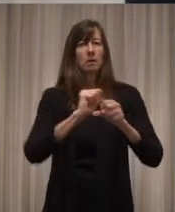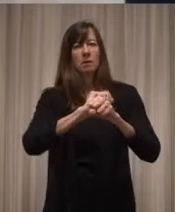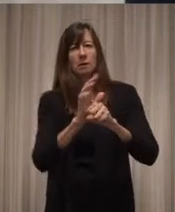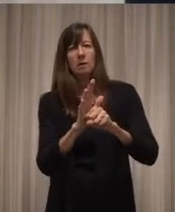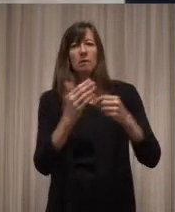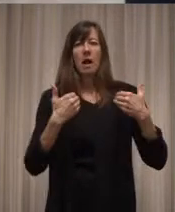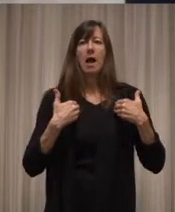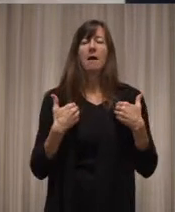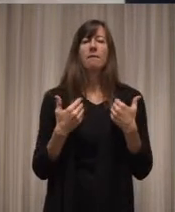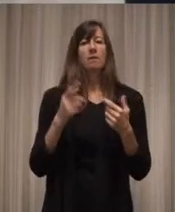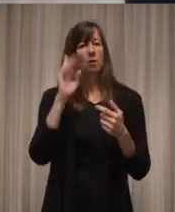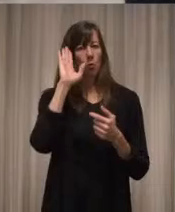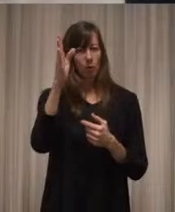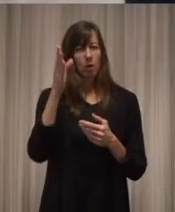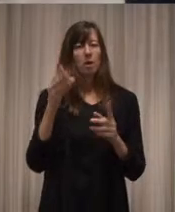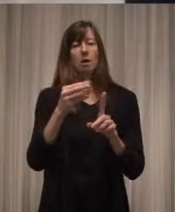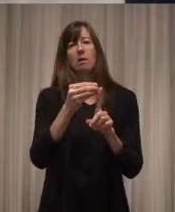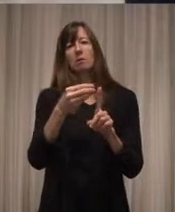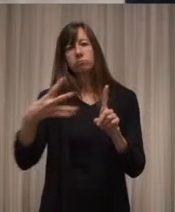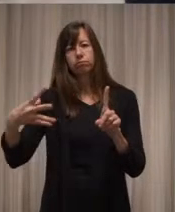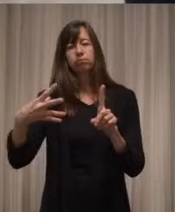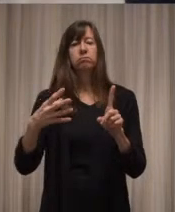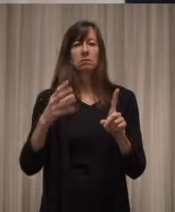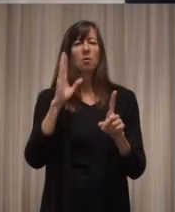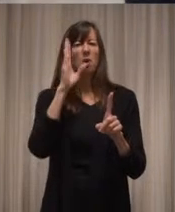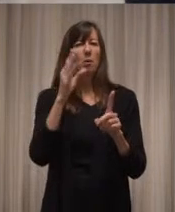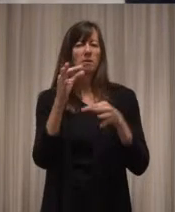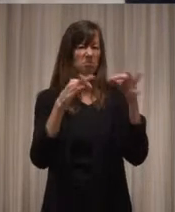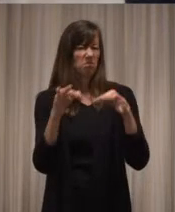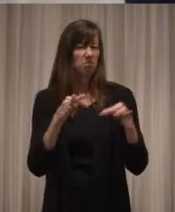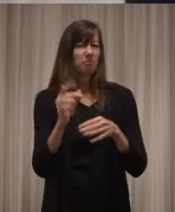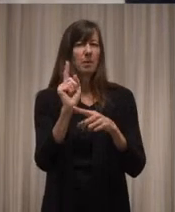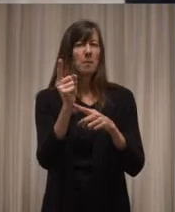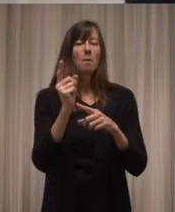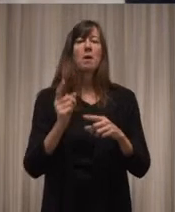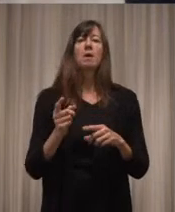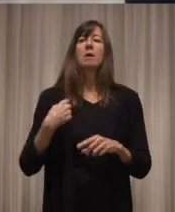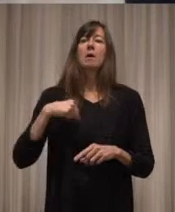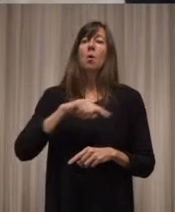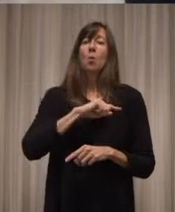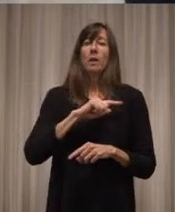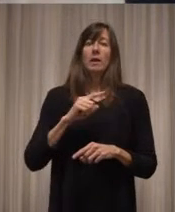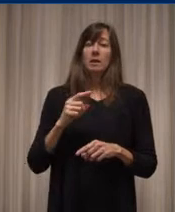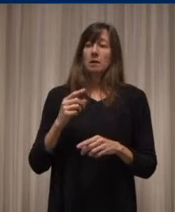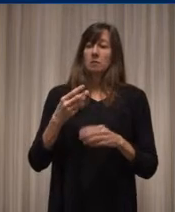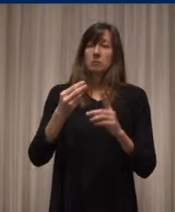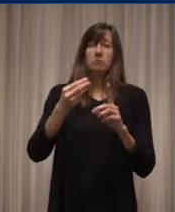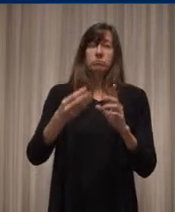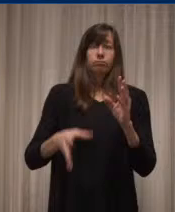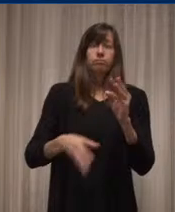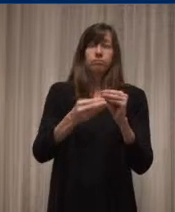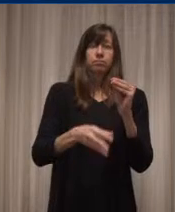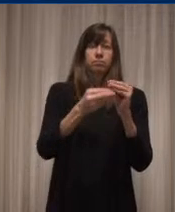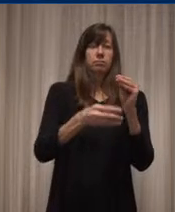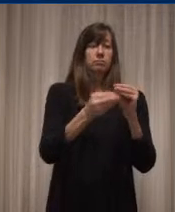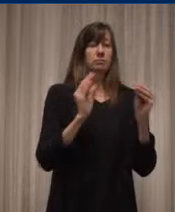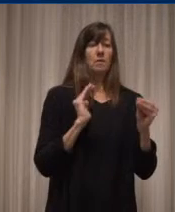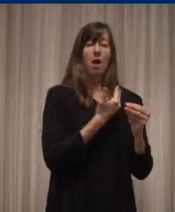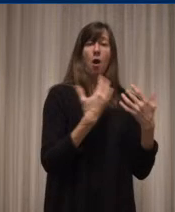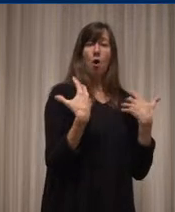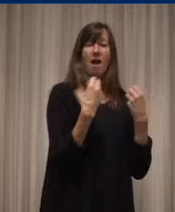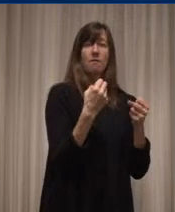major announcement there in a moment. We've continued to ramp up our health staffing, and we've done a lot of work in advancing